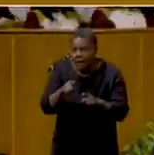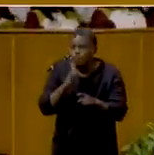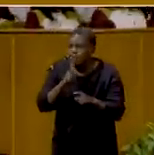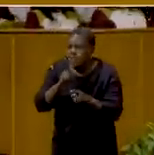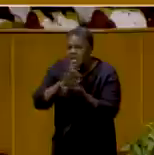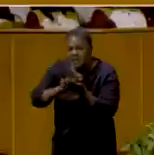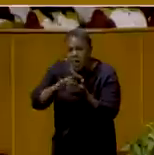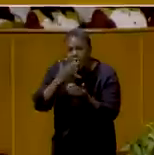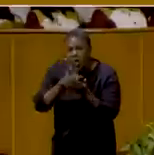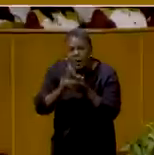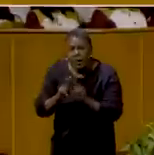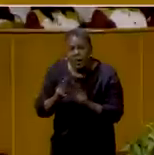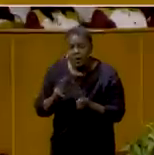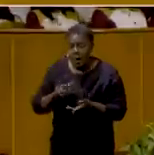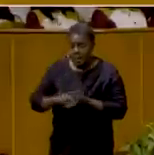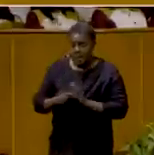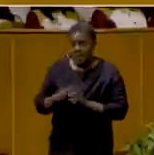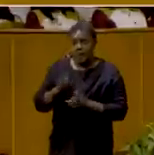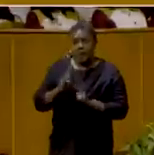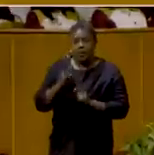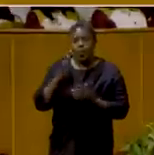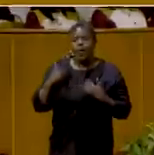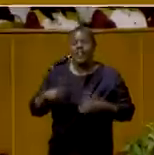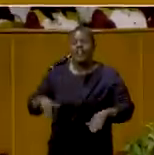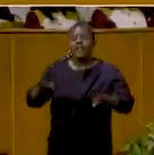causes people to give up on God.